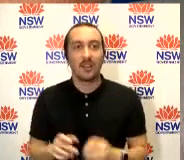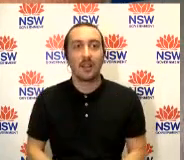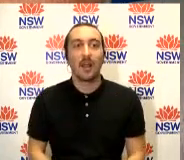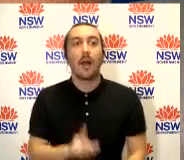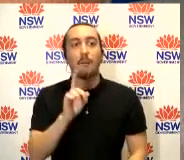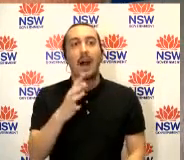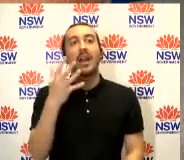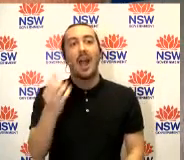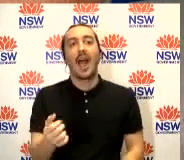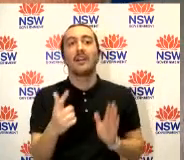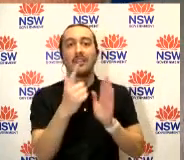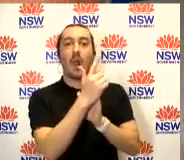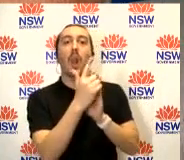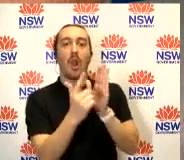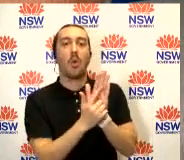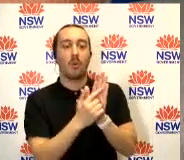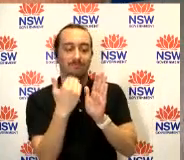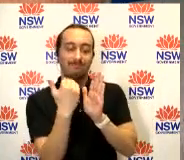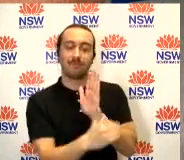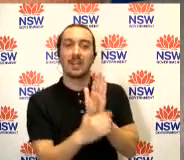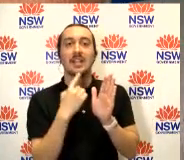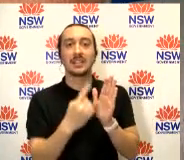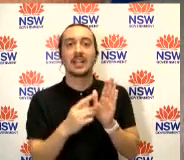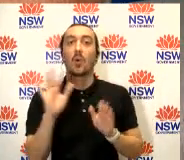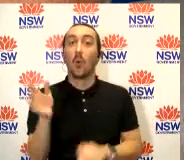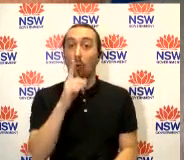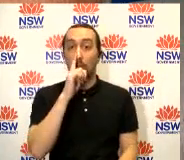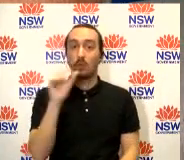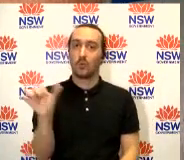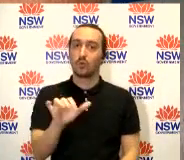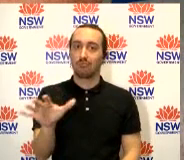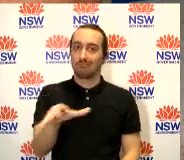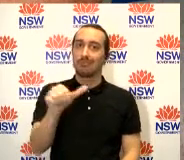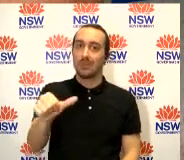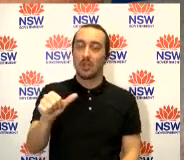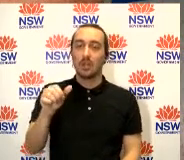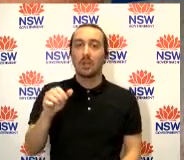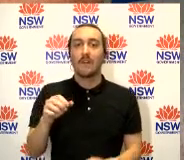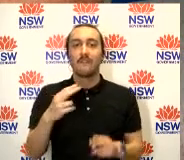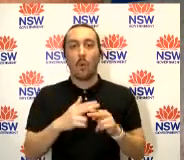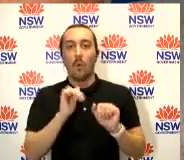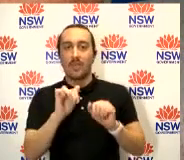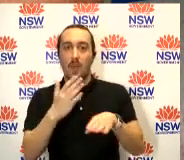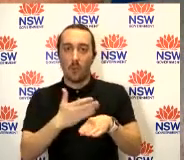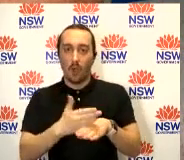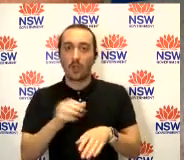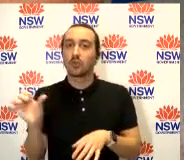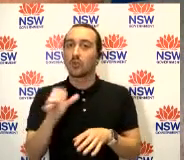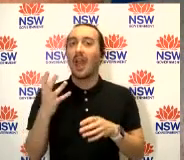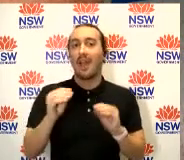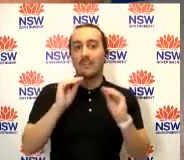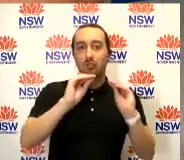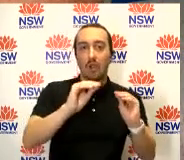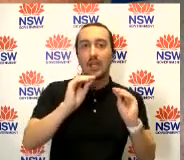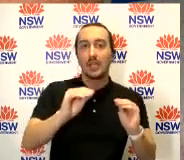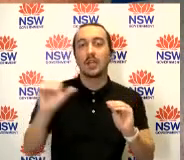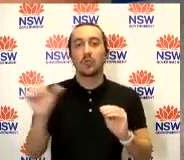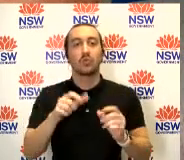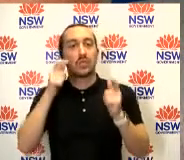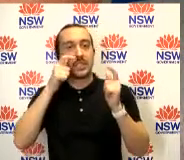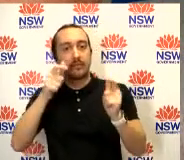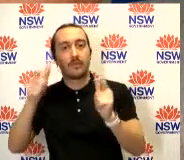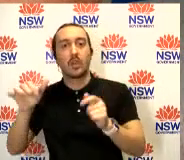safety legislation that everybody should be competent to do their work, so have sufficient training, instruction, information, supervision